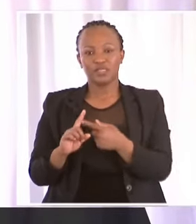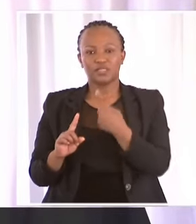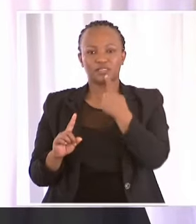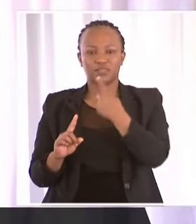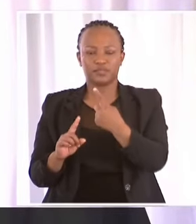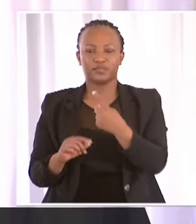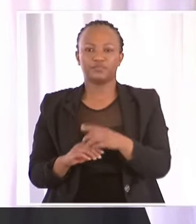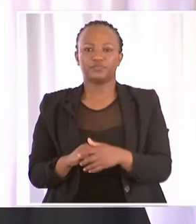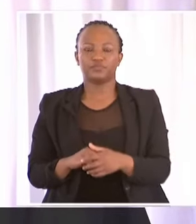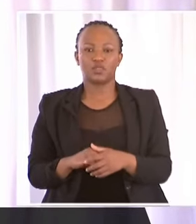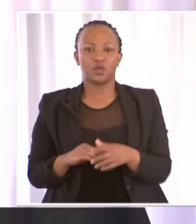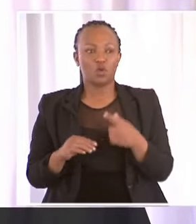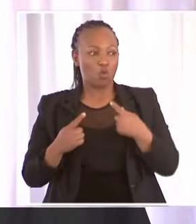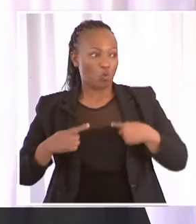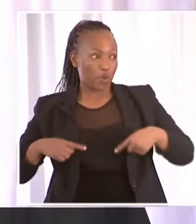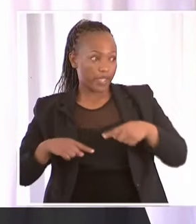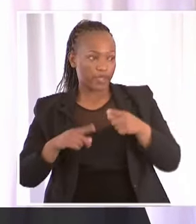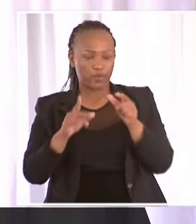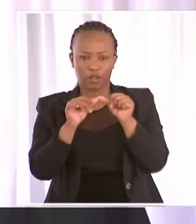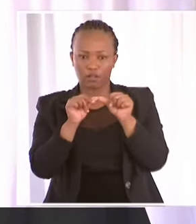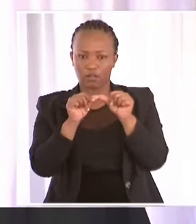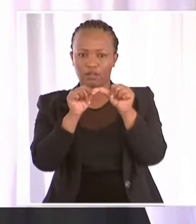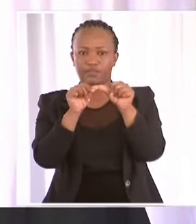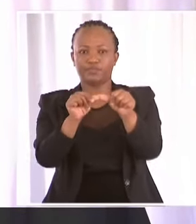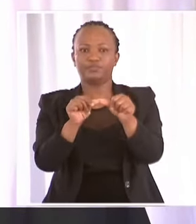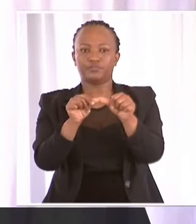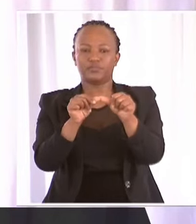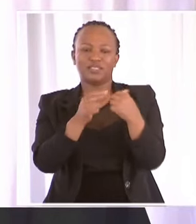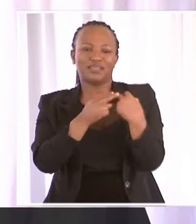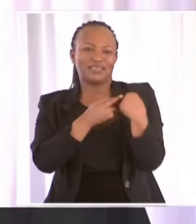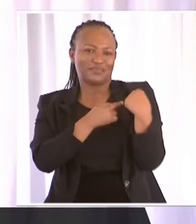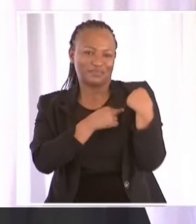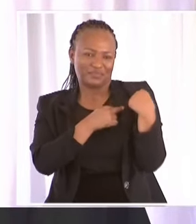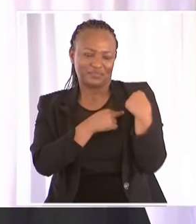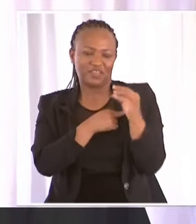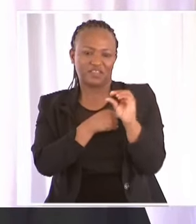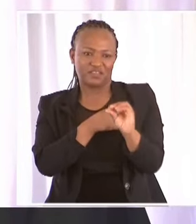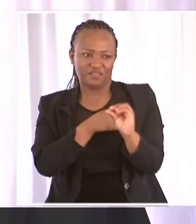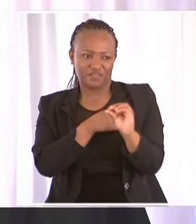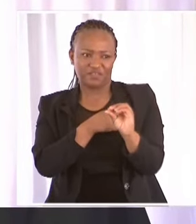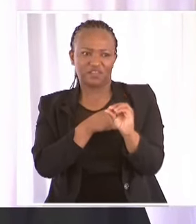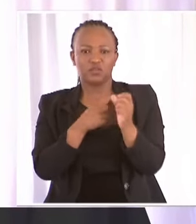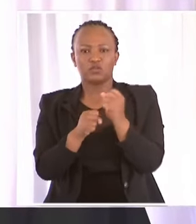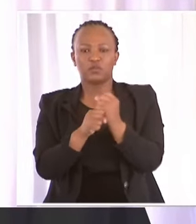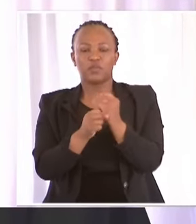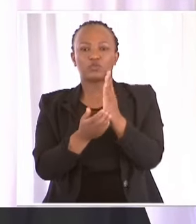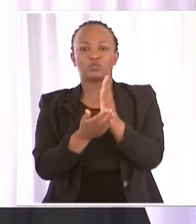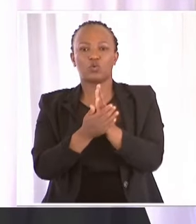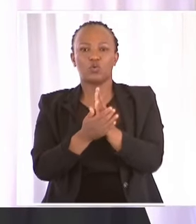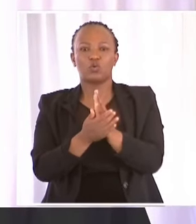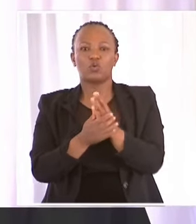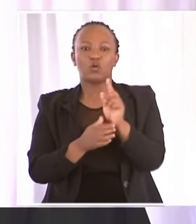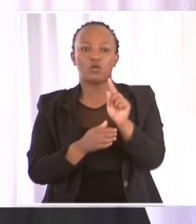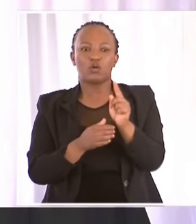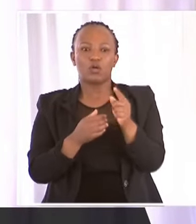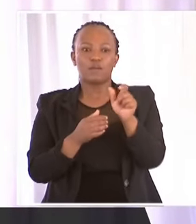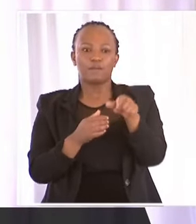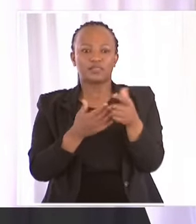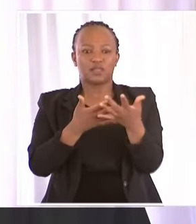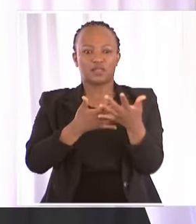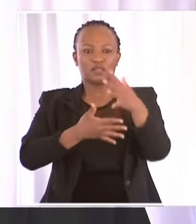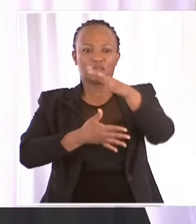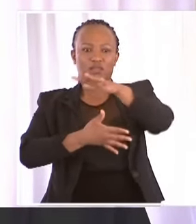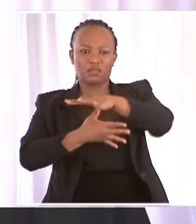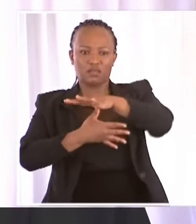So we who remain have a responsibility to ensure that Batubili does